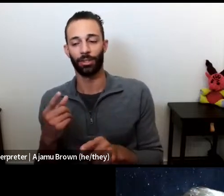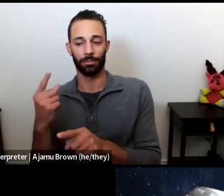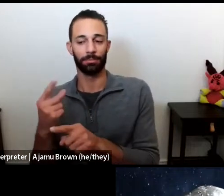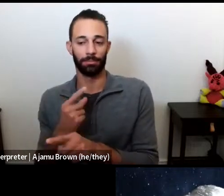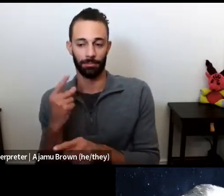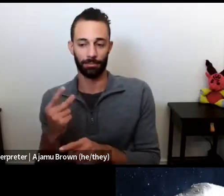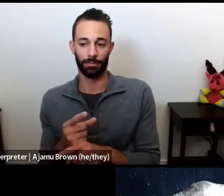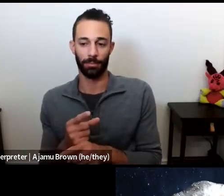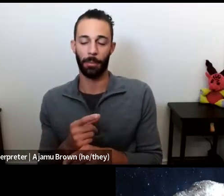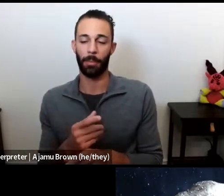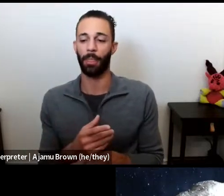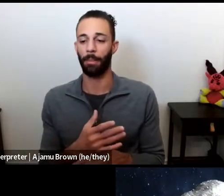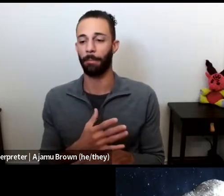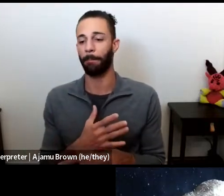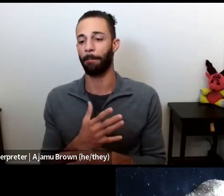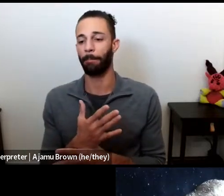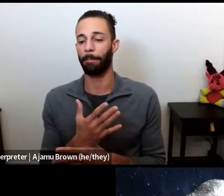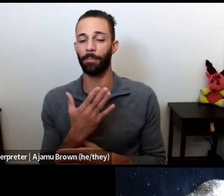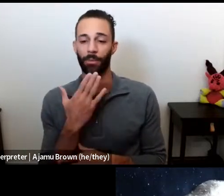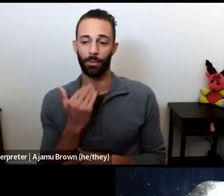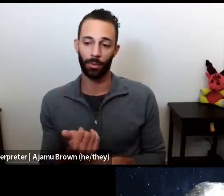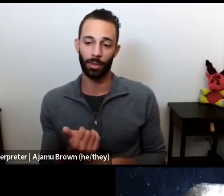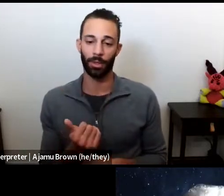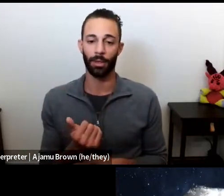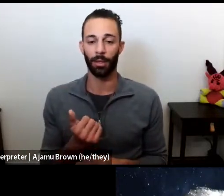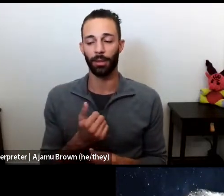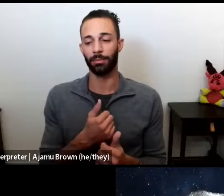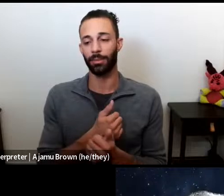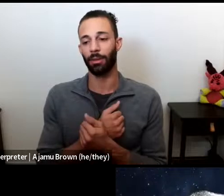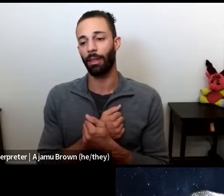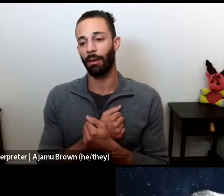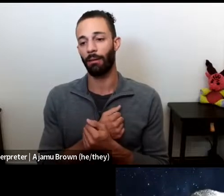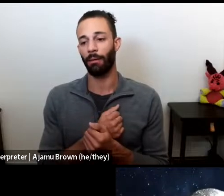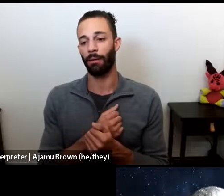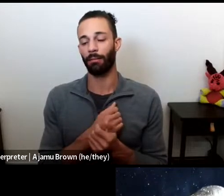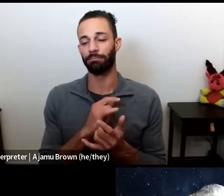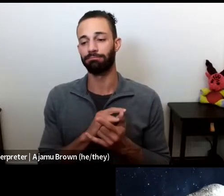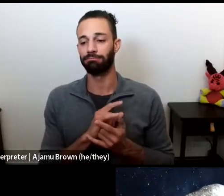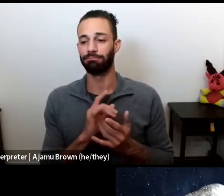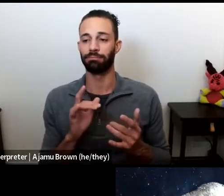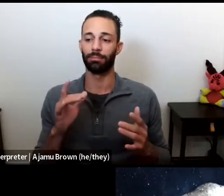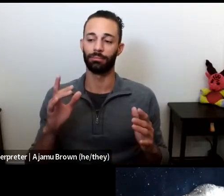sweet, watery, lovey Cancerians. Okay.